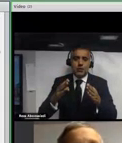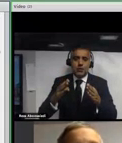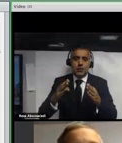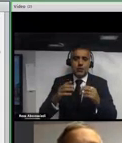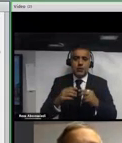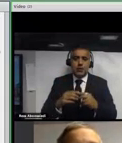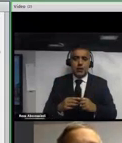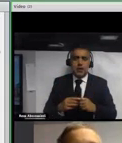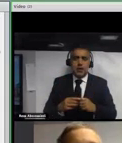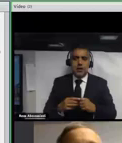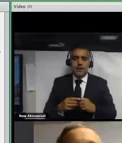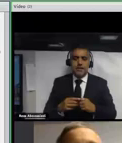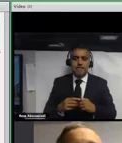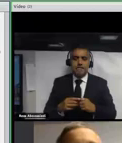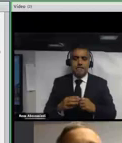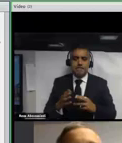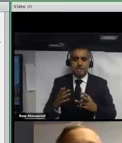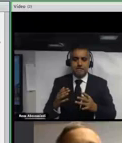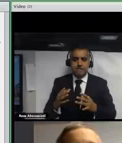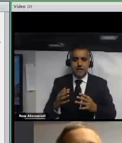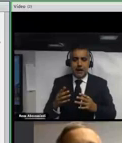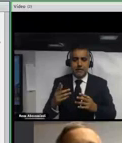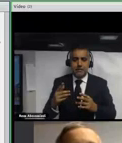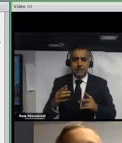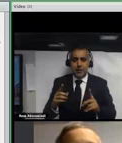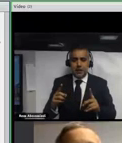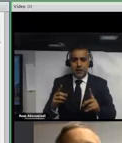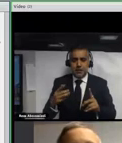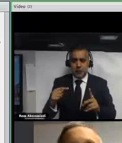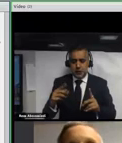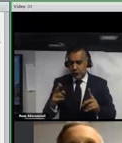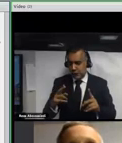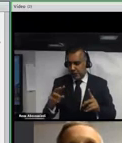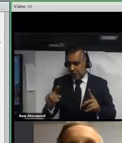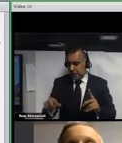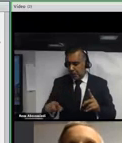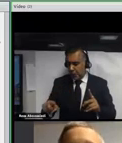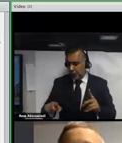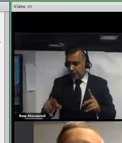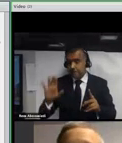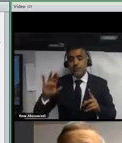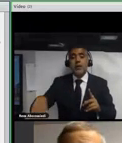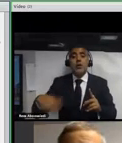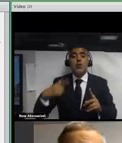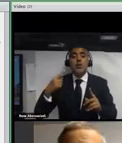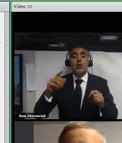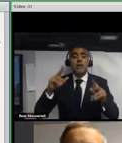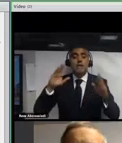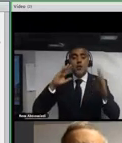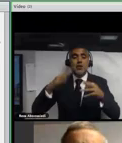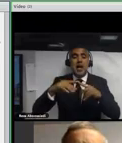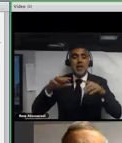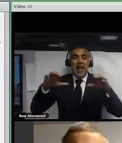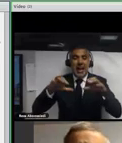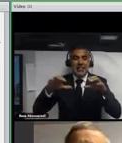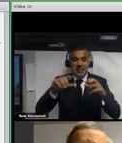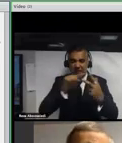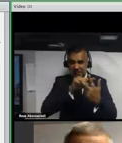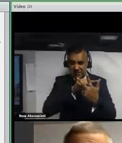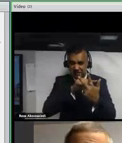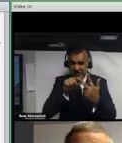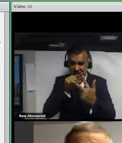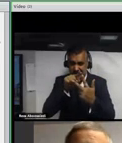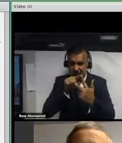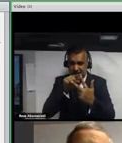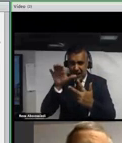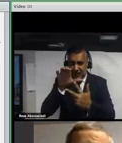the trying to move my little pointer, but it's not working, so I'll forget it. We want to focus on the activity section. These are the people at